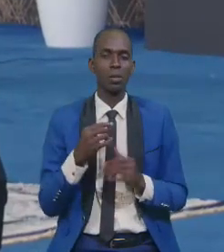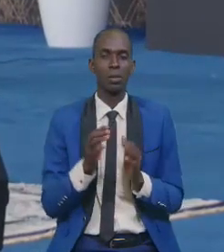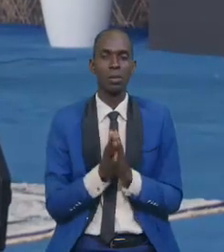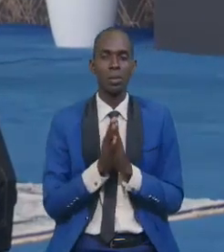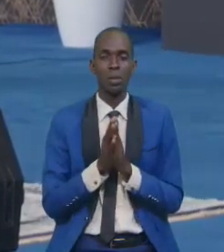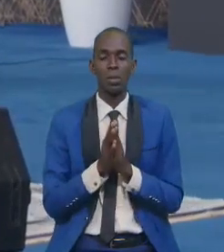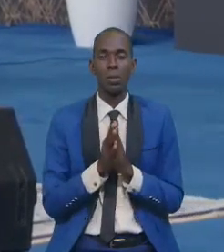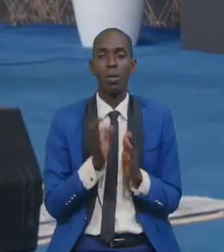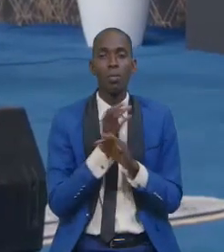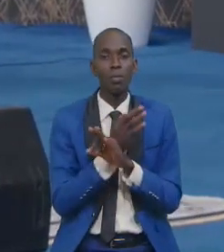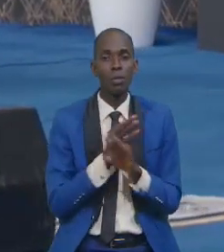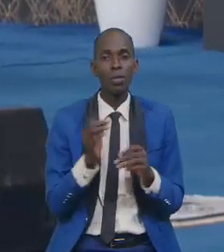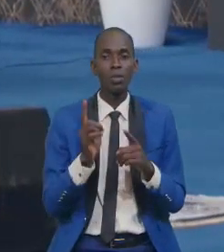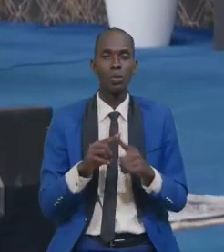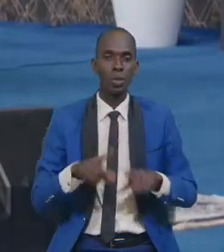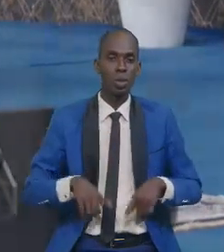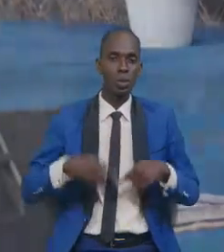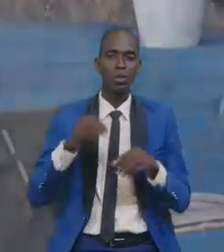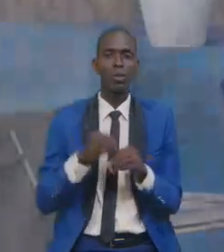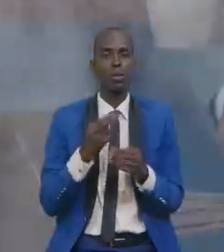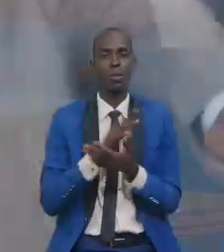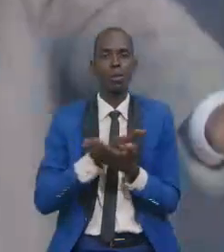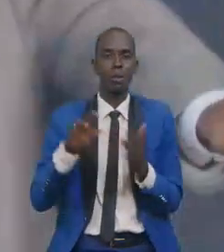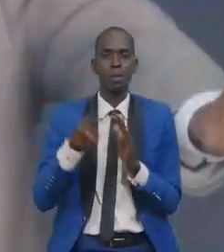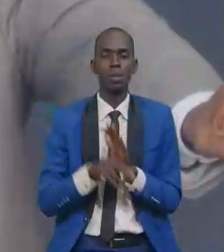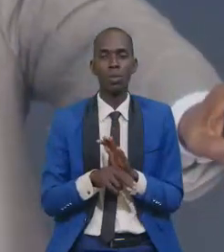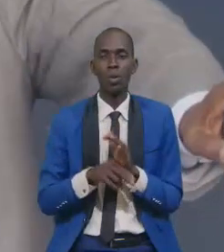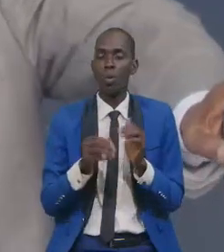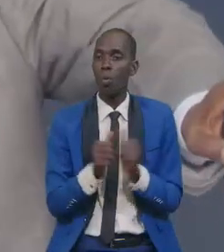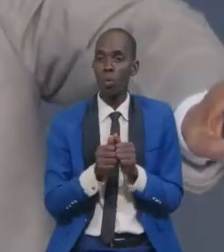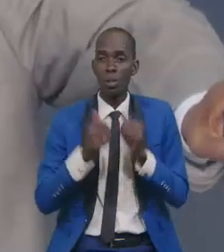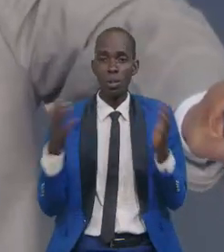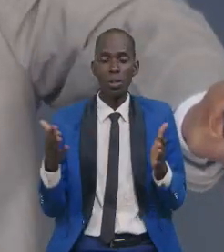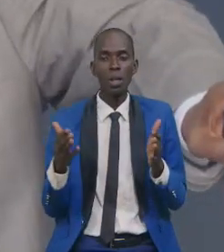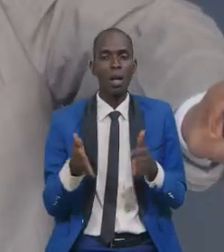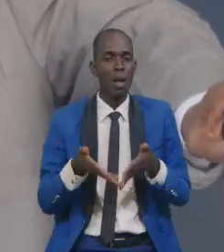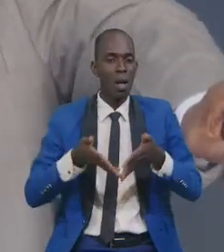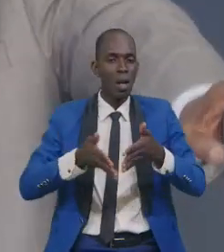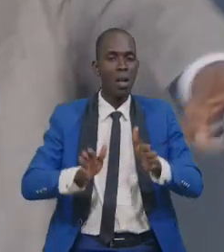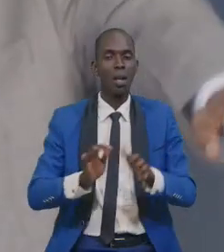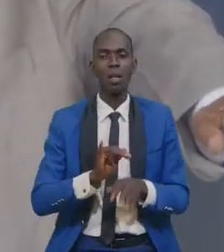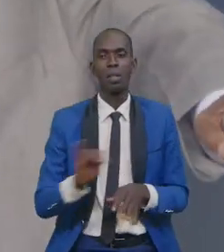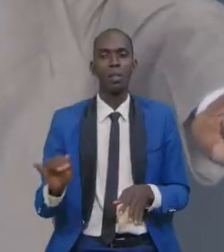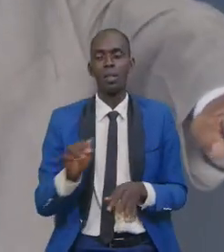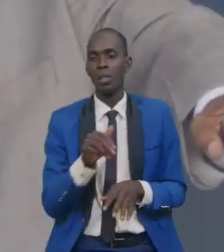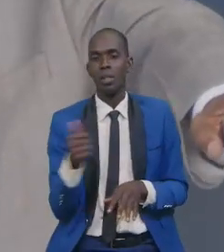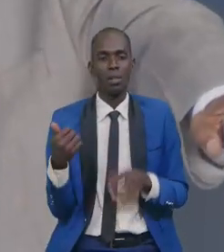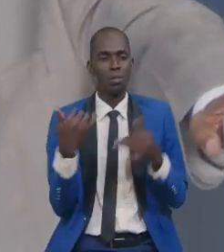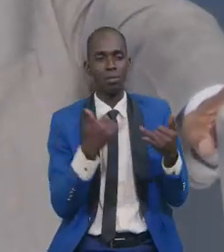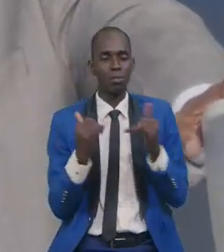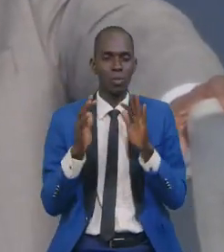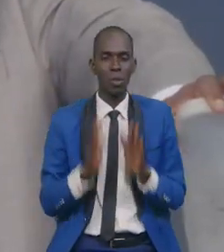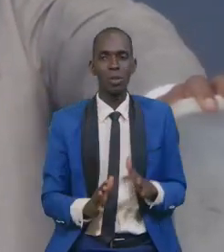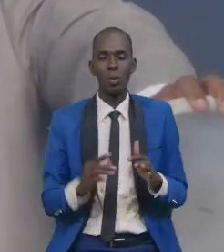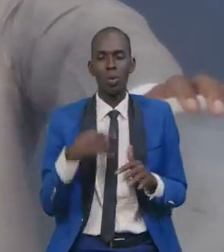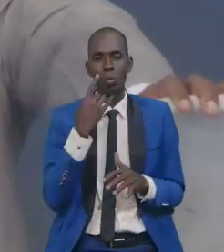to live in holiness without allowing a gambler who is gambling